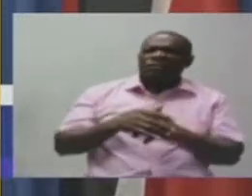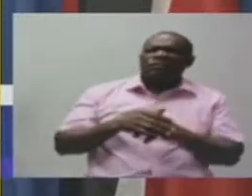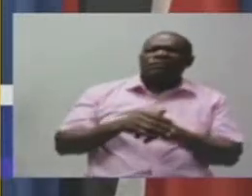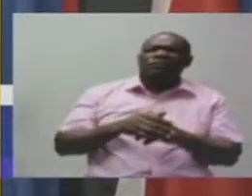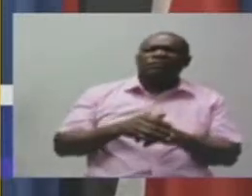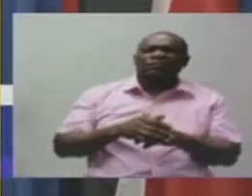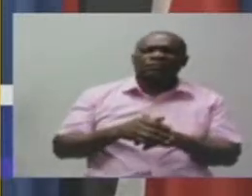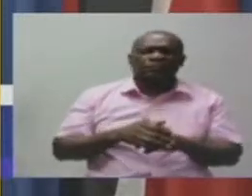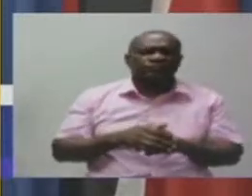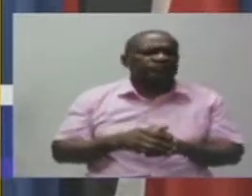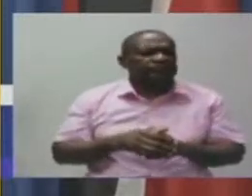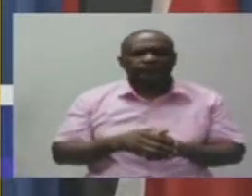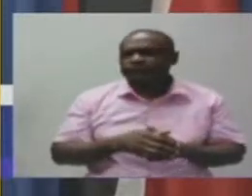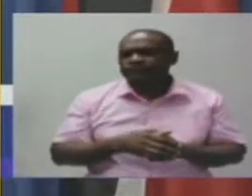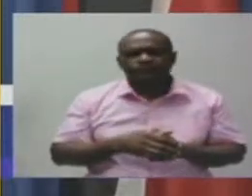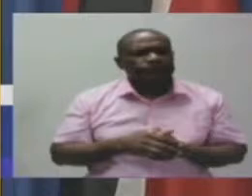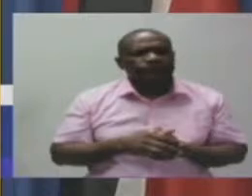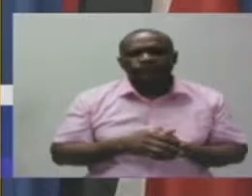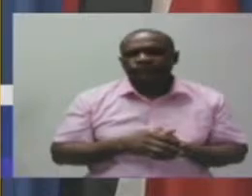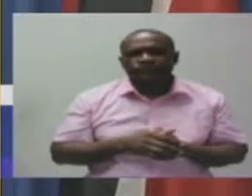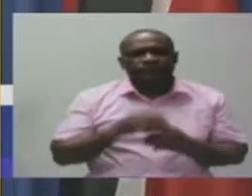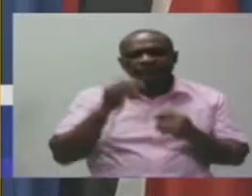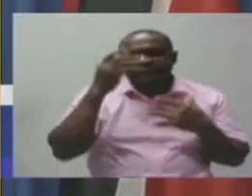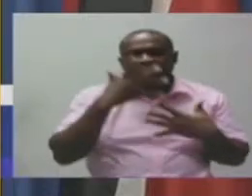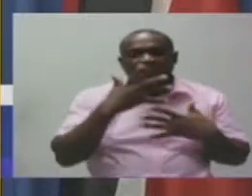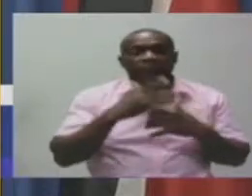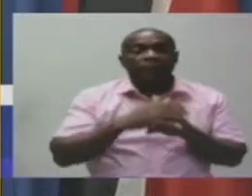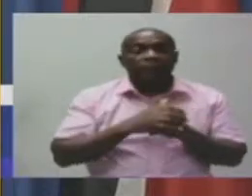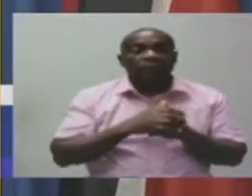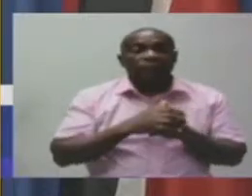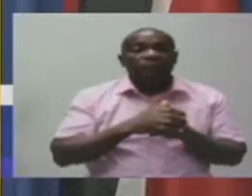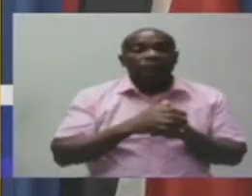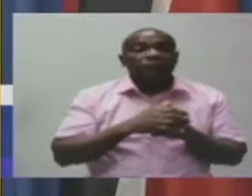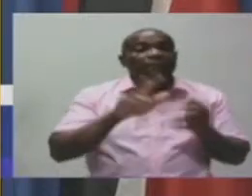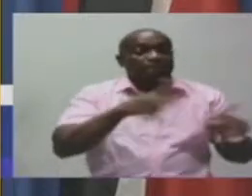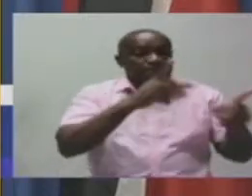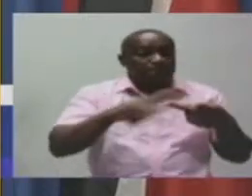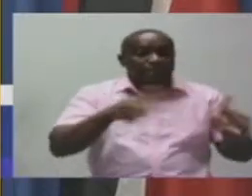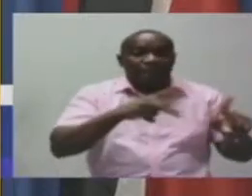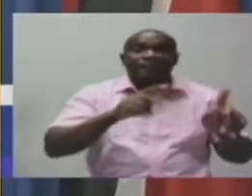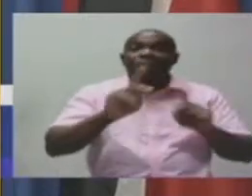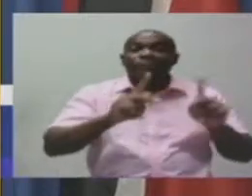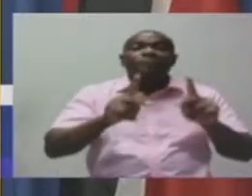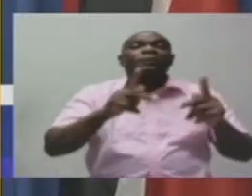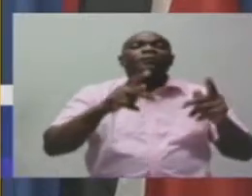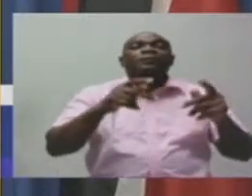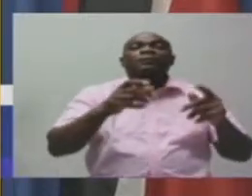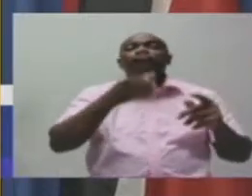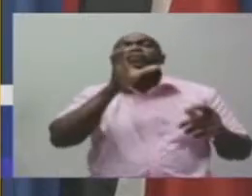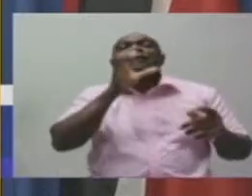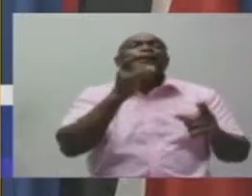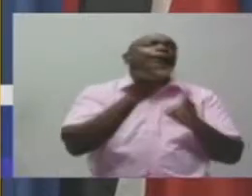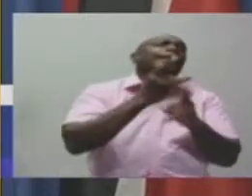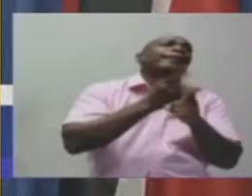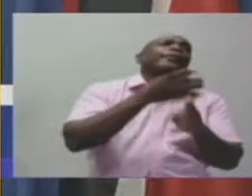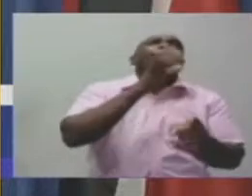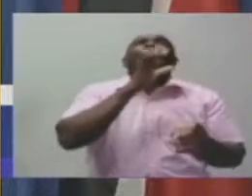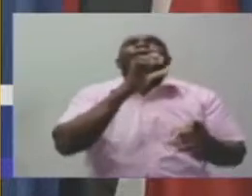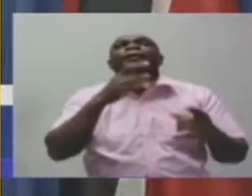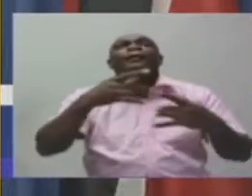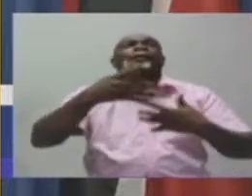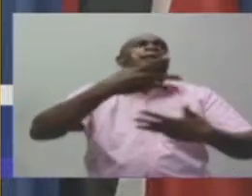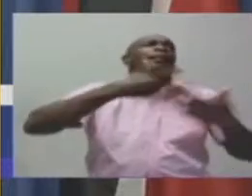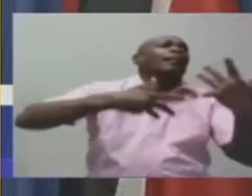in which the virus will spread. We're asking you to understand that we are in a